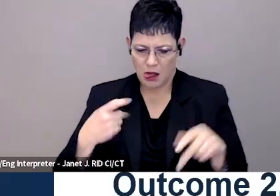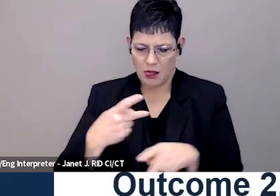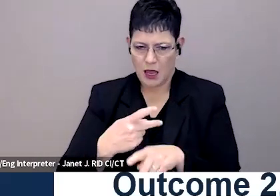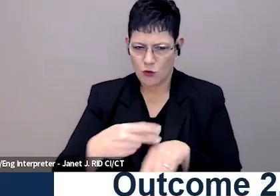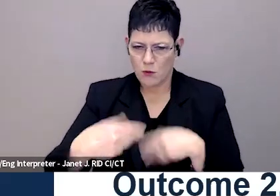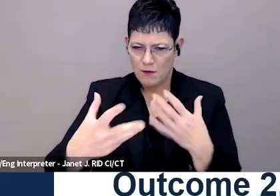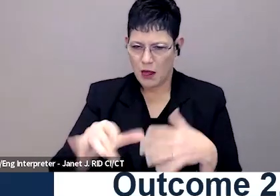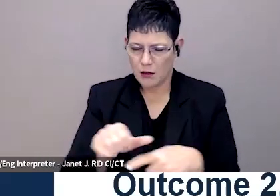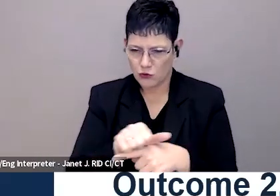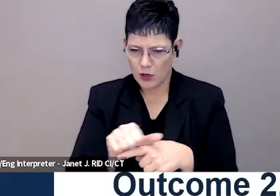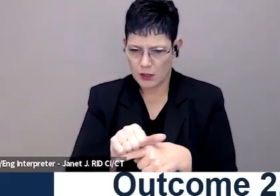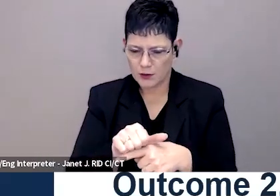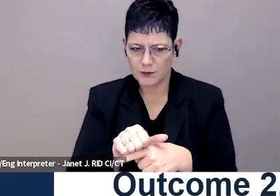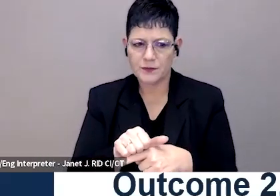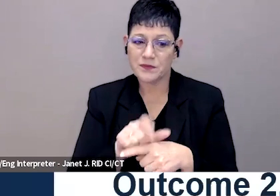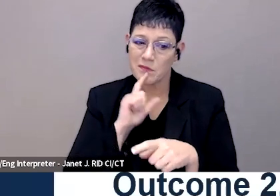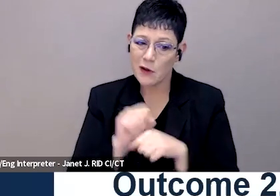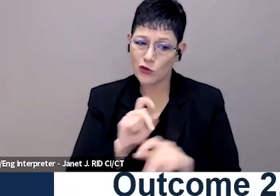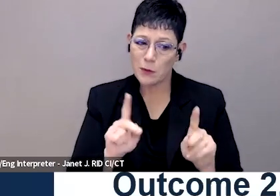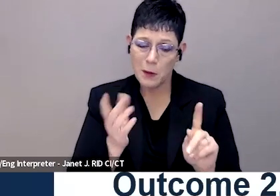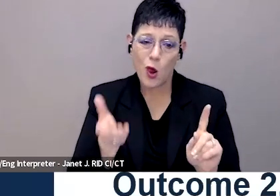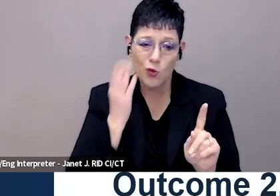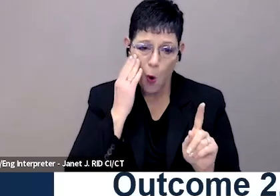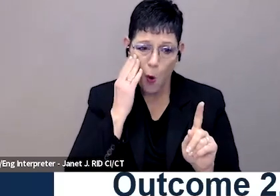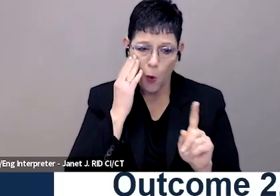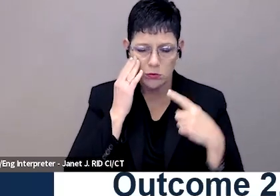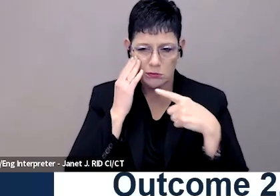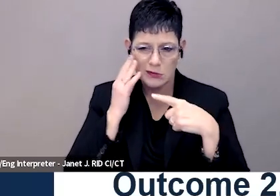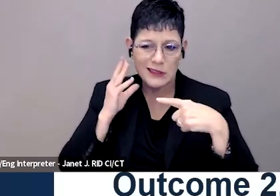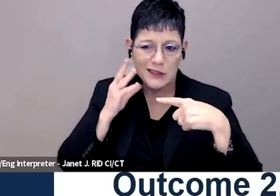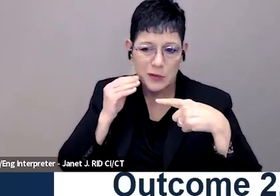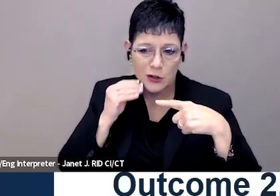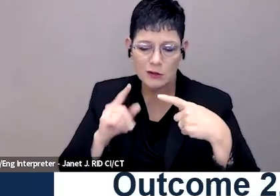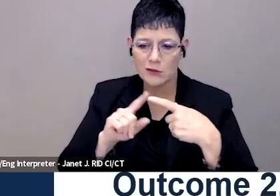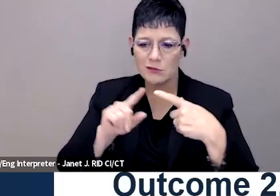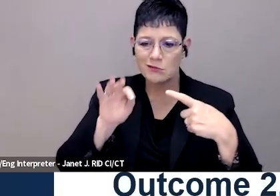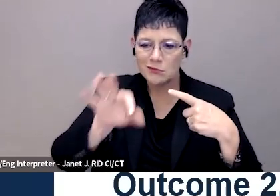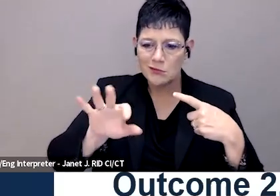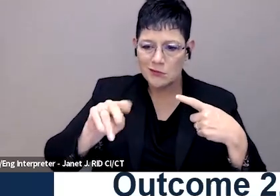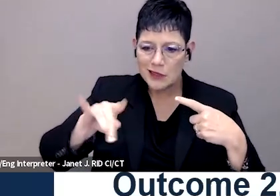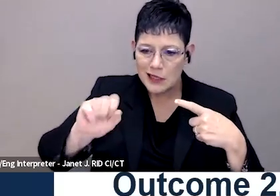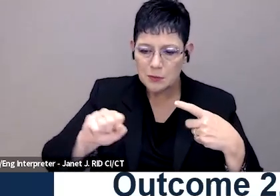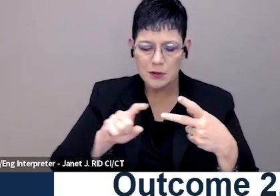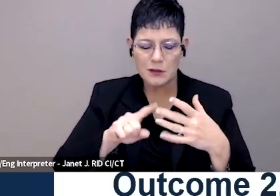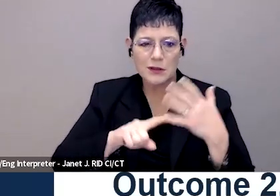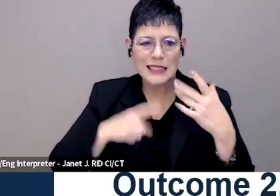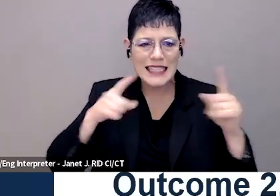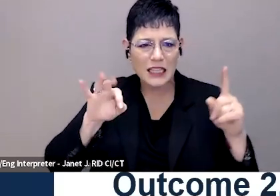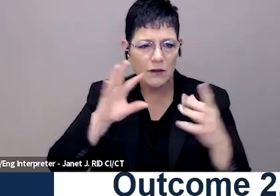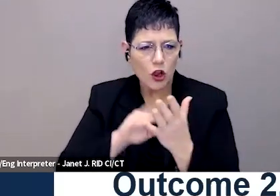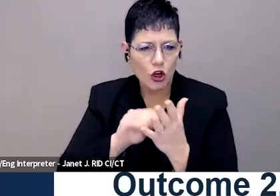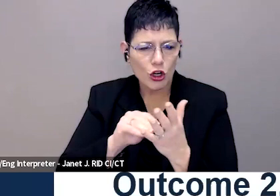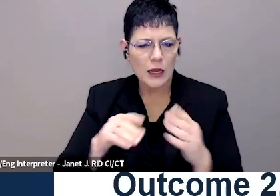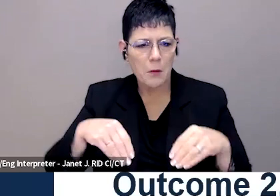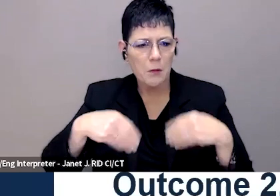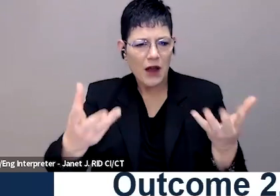training. And making sure that people know, again, the experiences, the tips, the successes, the learnings. So there's an